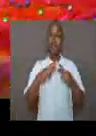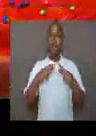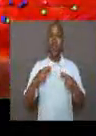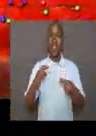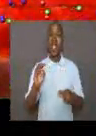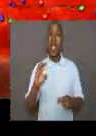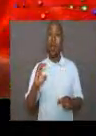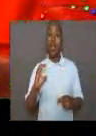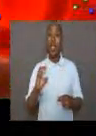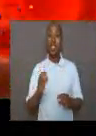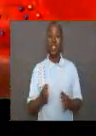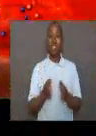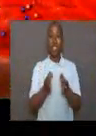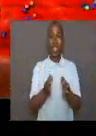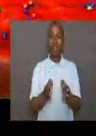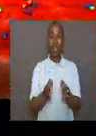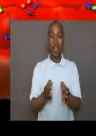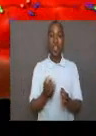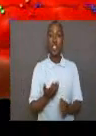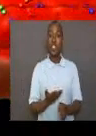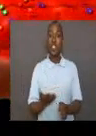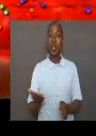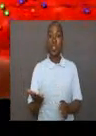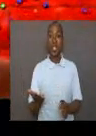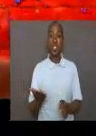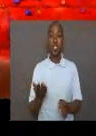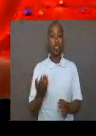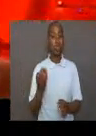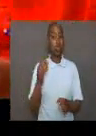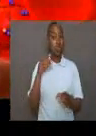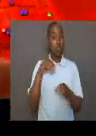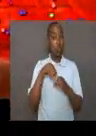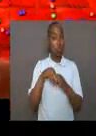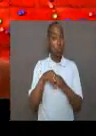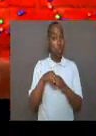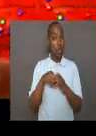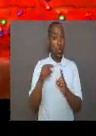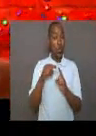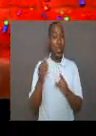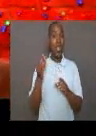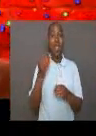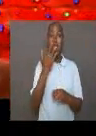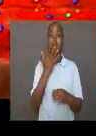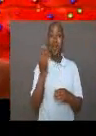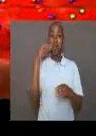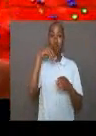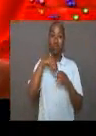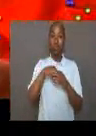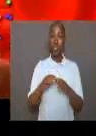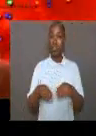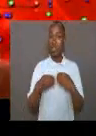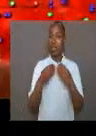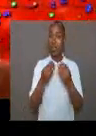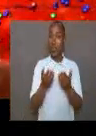Substances that are needed by the cell diffuse out of the blood along a